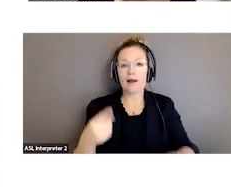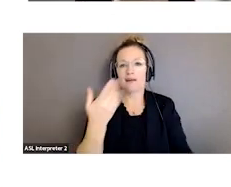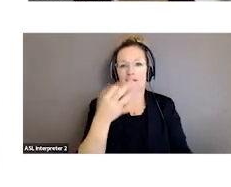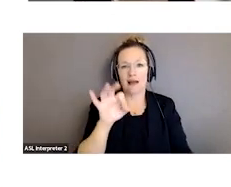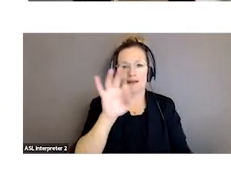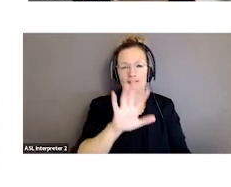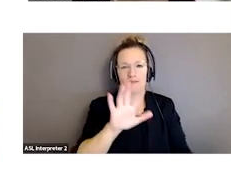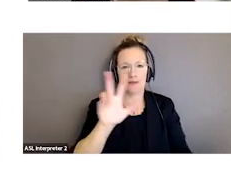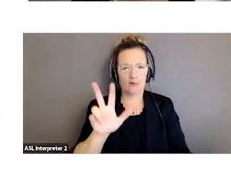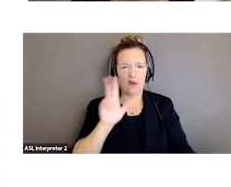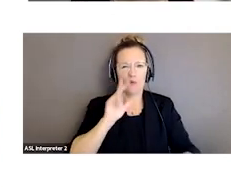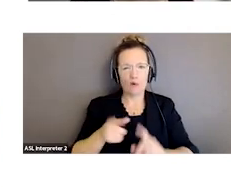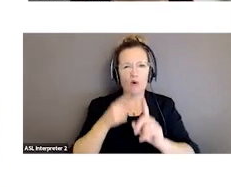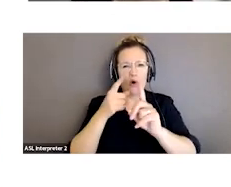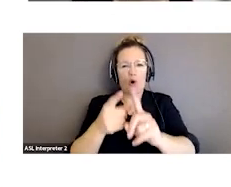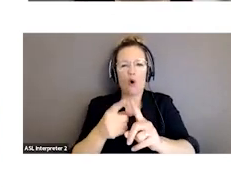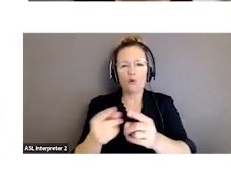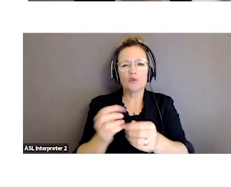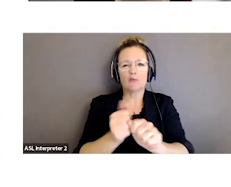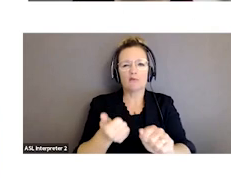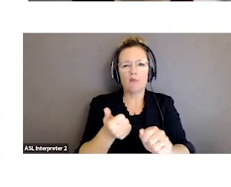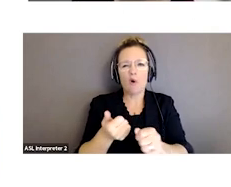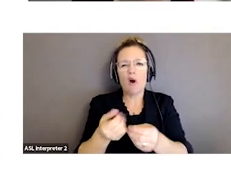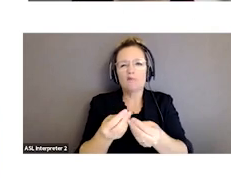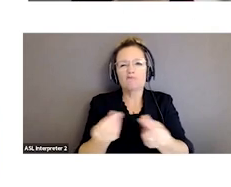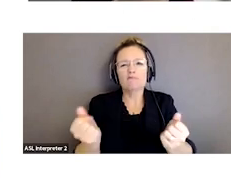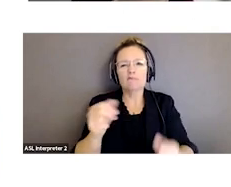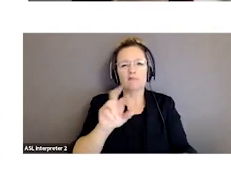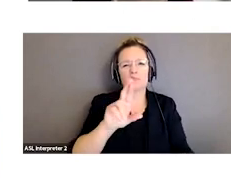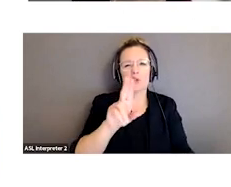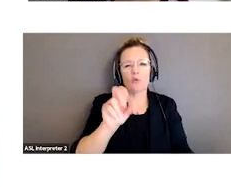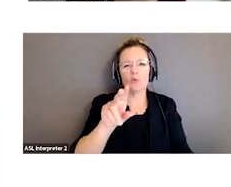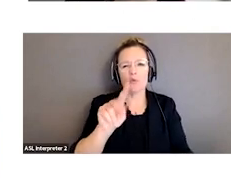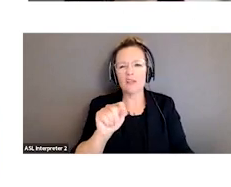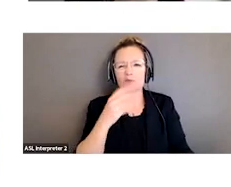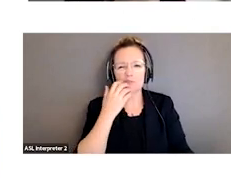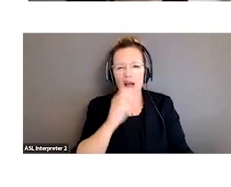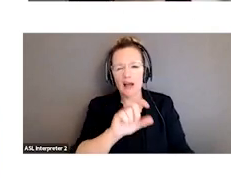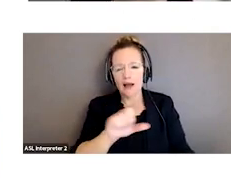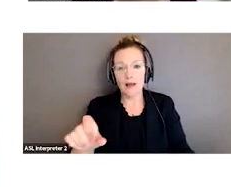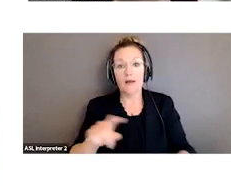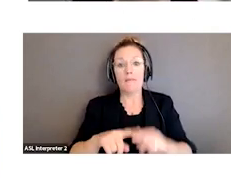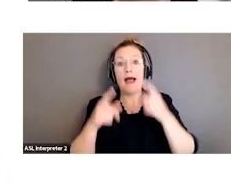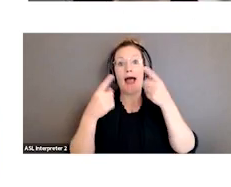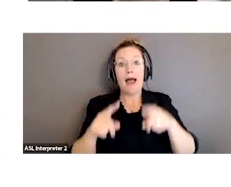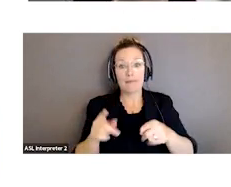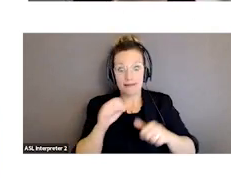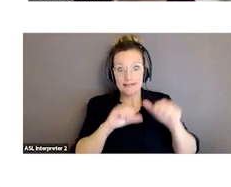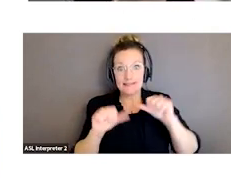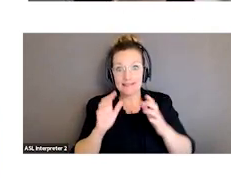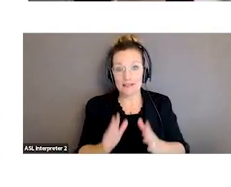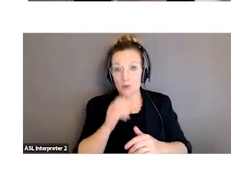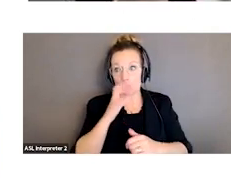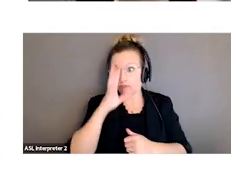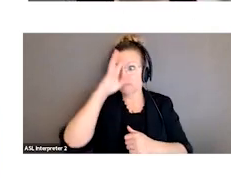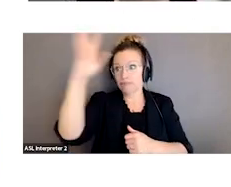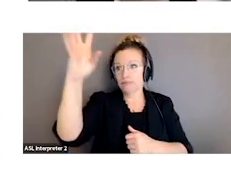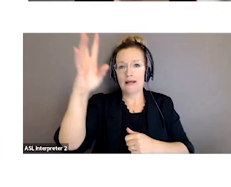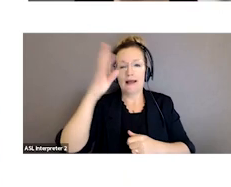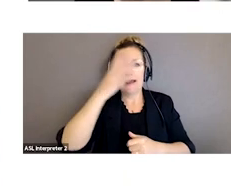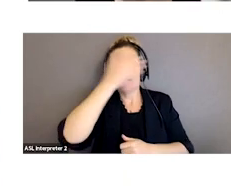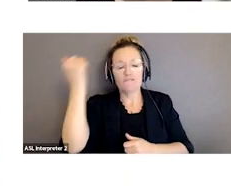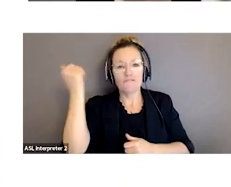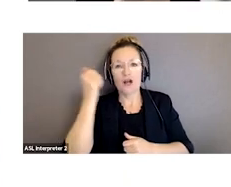protection against rust and corrosion. And the chemist who disclosed it did not patent the formula. And what he did was he sold